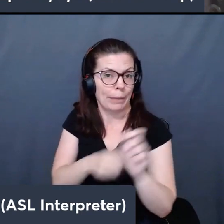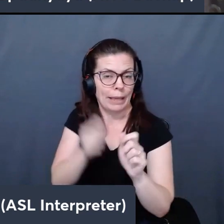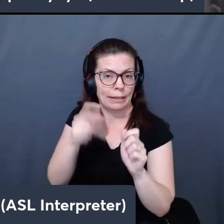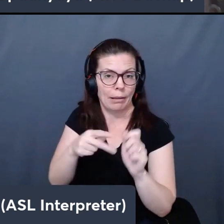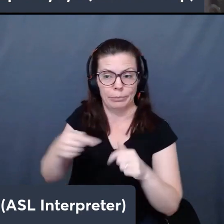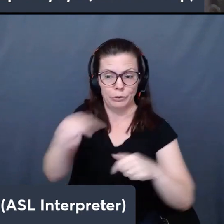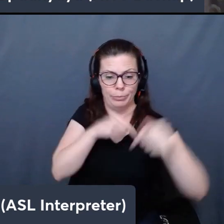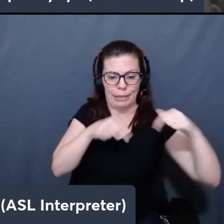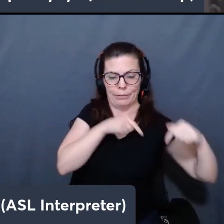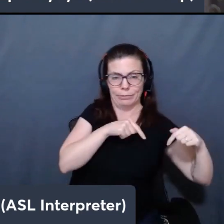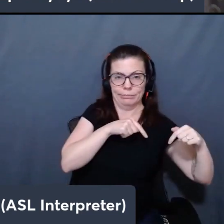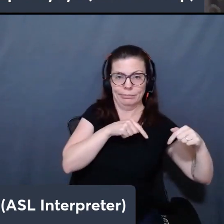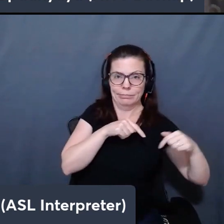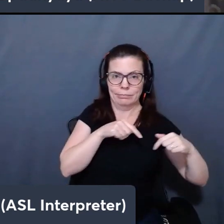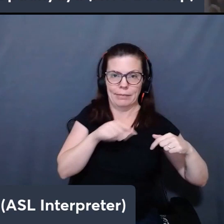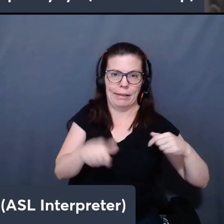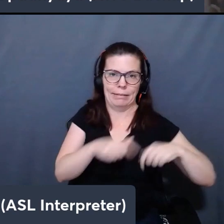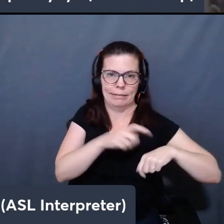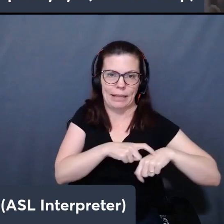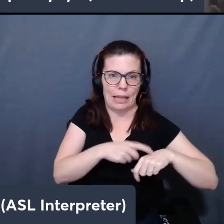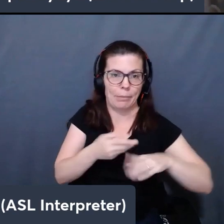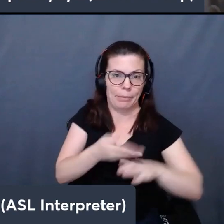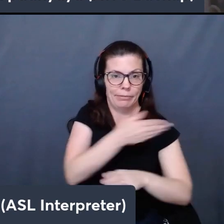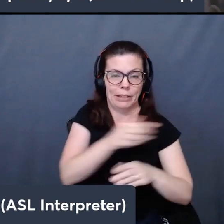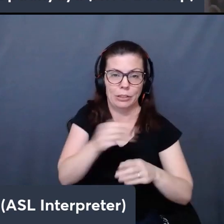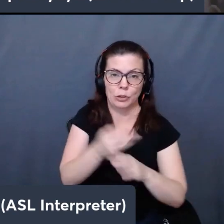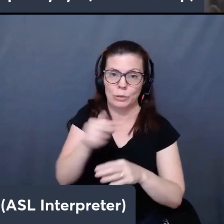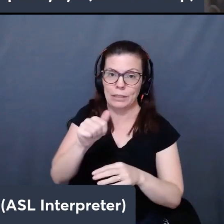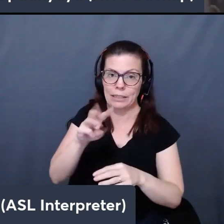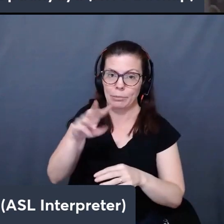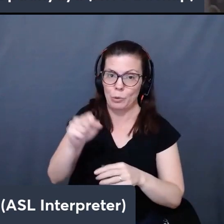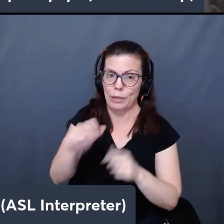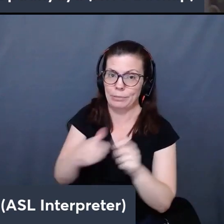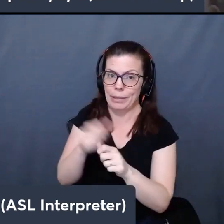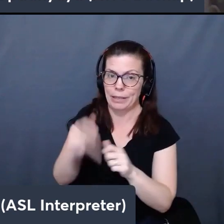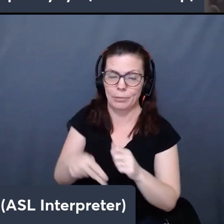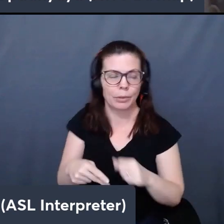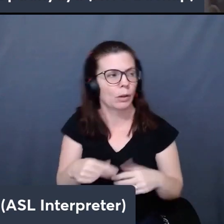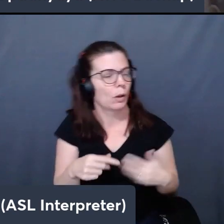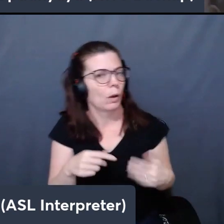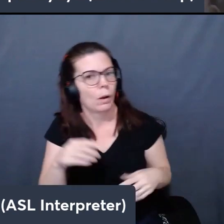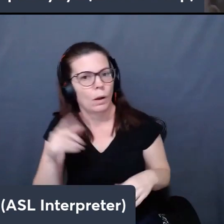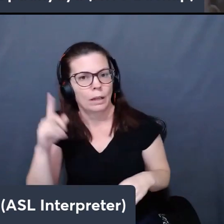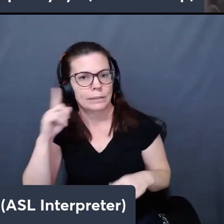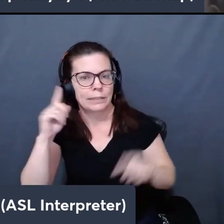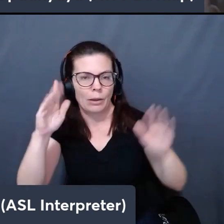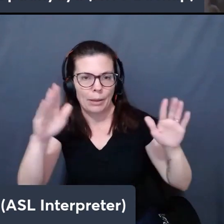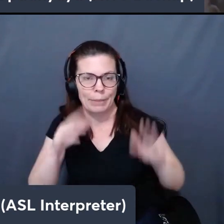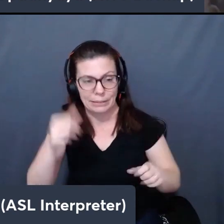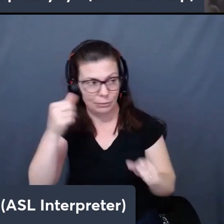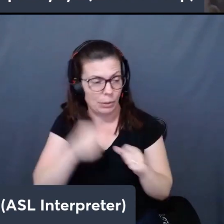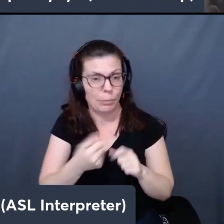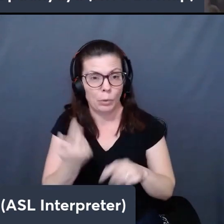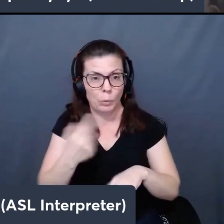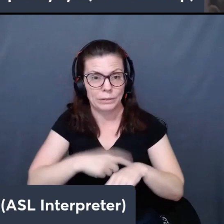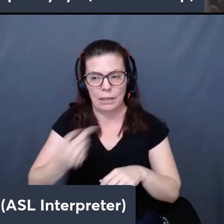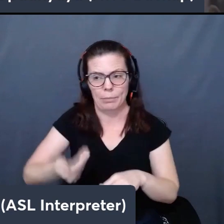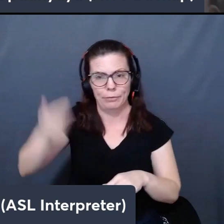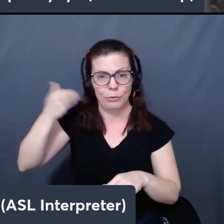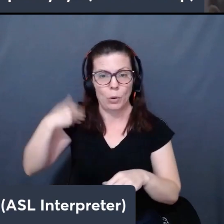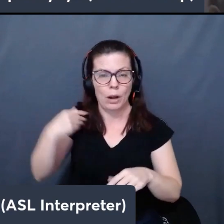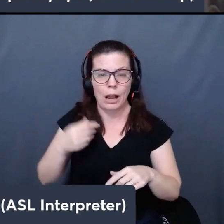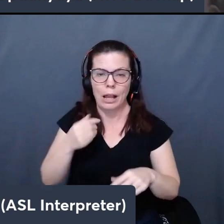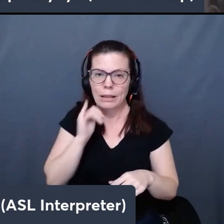past using AWS Backup. Oh, that would Yeah. be that sounds amazing because one time in the past, I actually accidentally dropped my